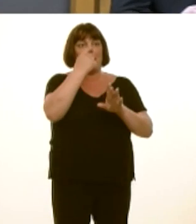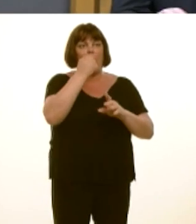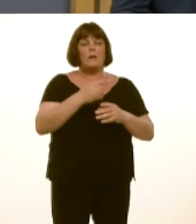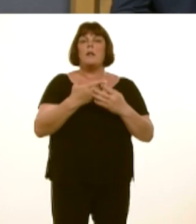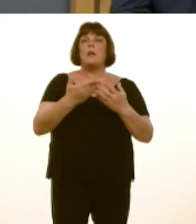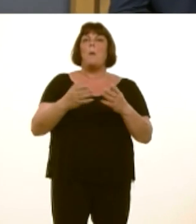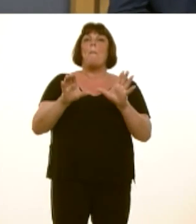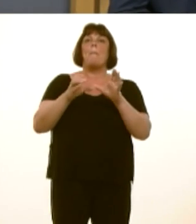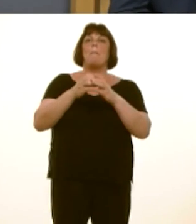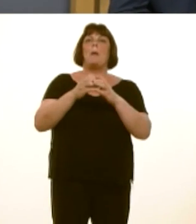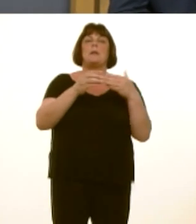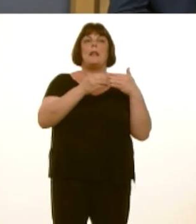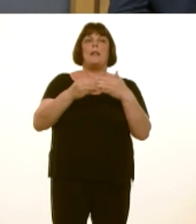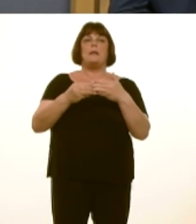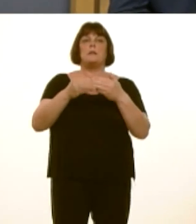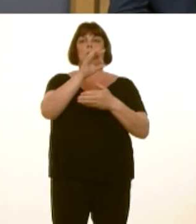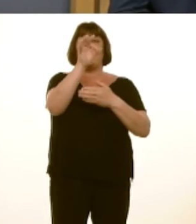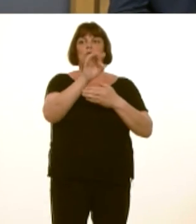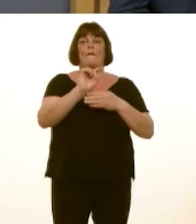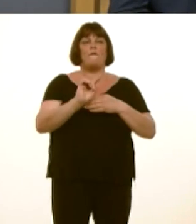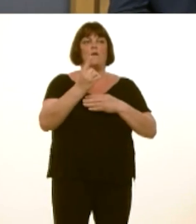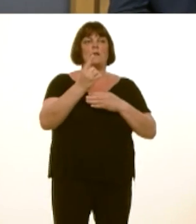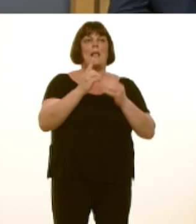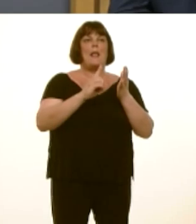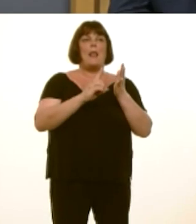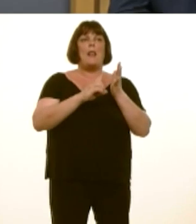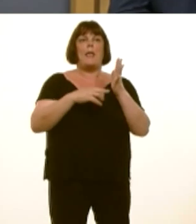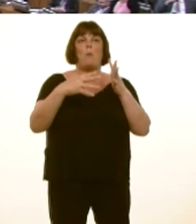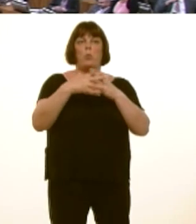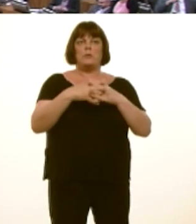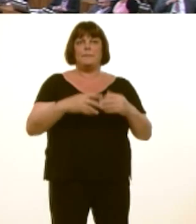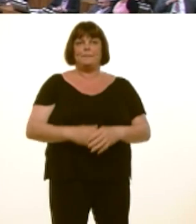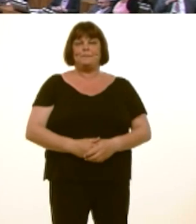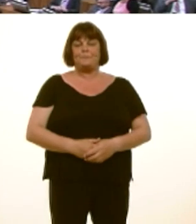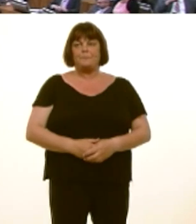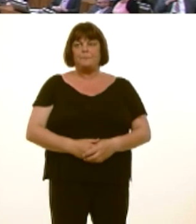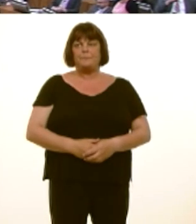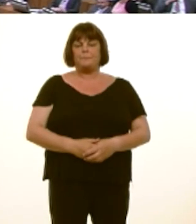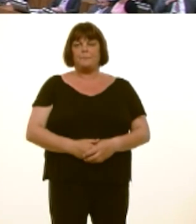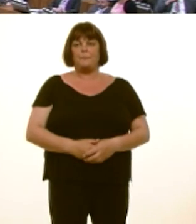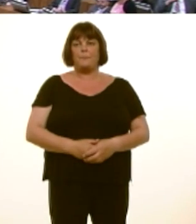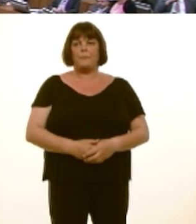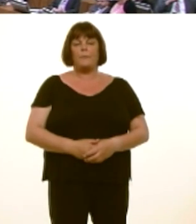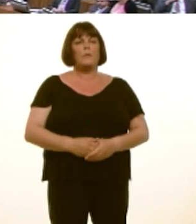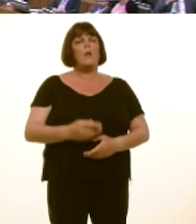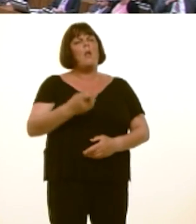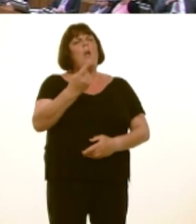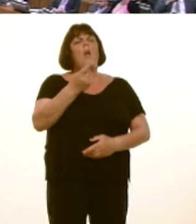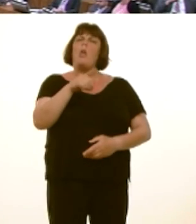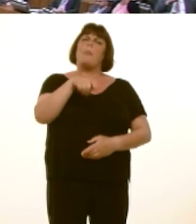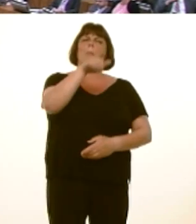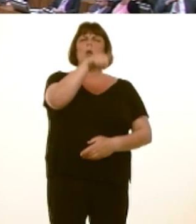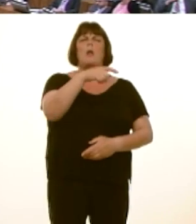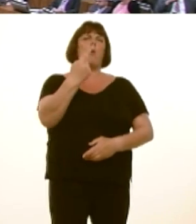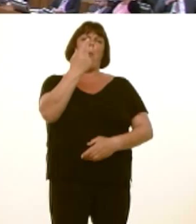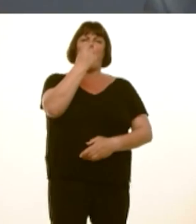party leaders, and first this afternoon, the Leader of Plaid Cymru, Leanne Wood. First Minister, the person who has been tipped to be your next